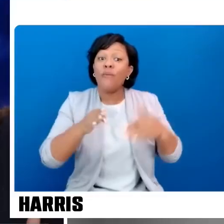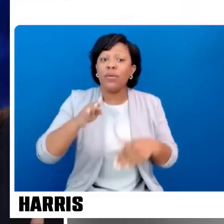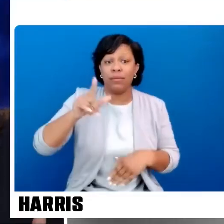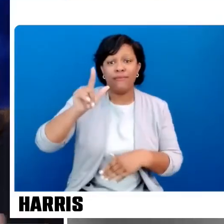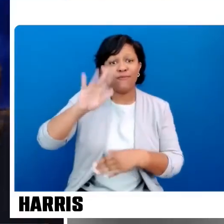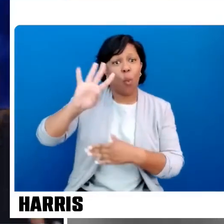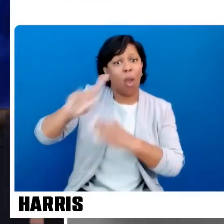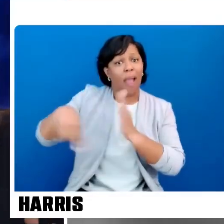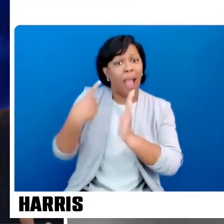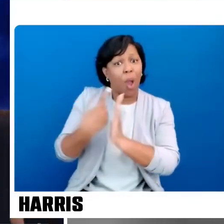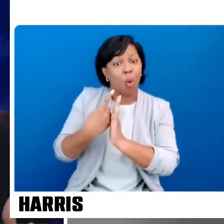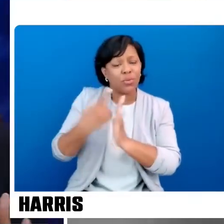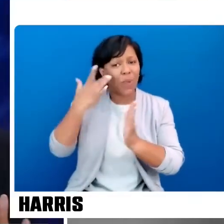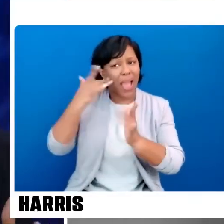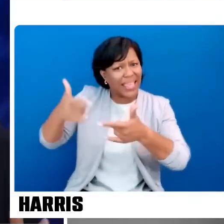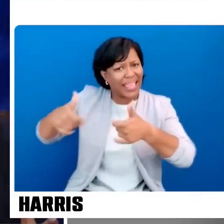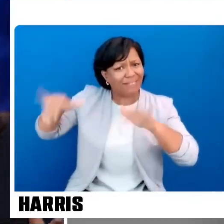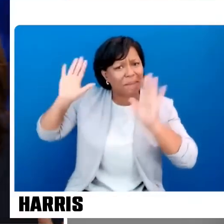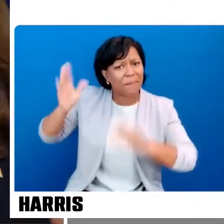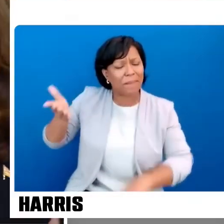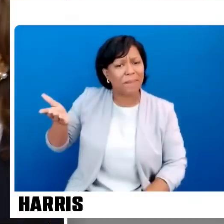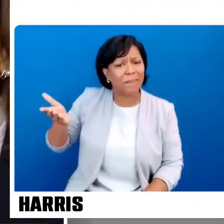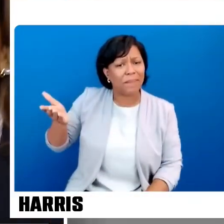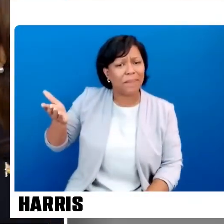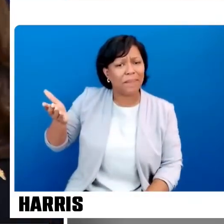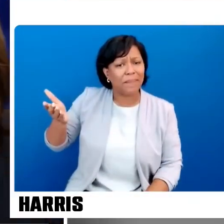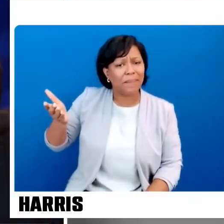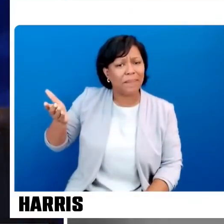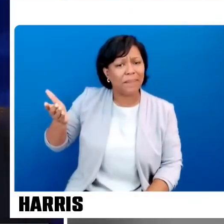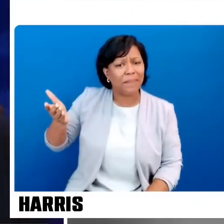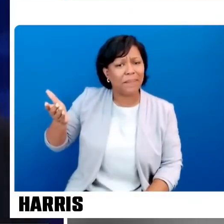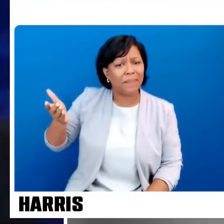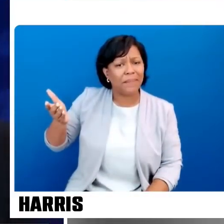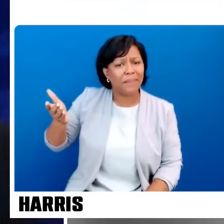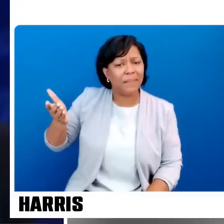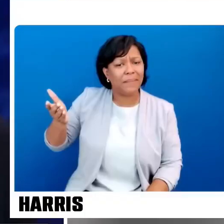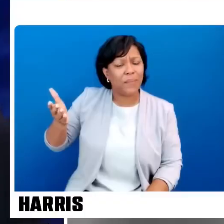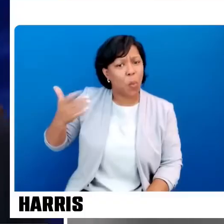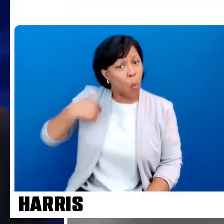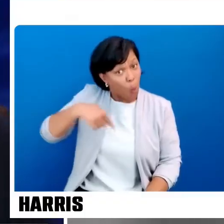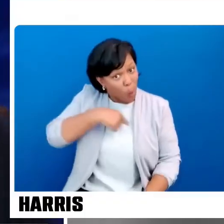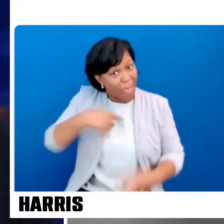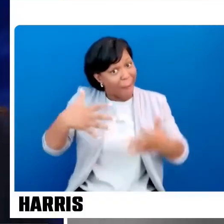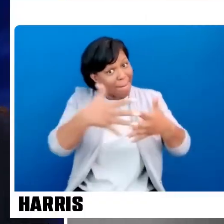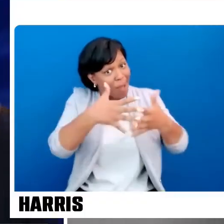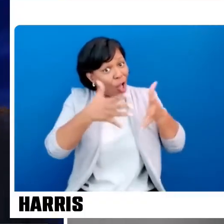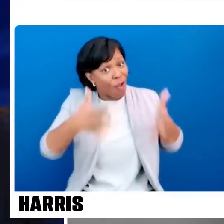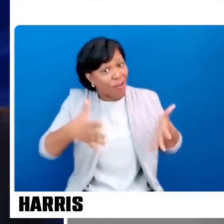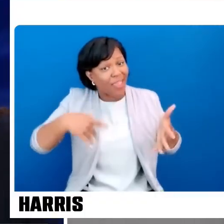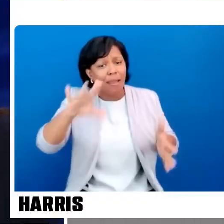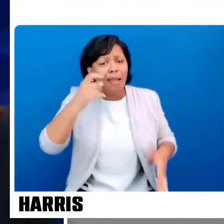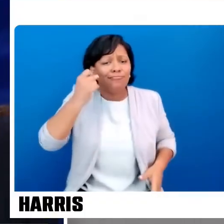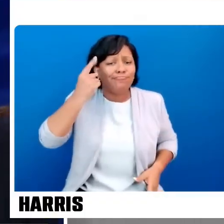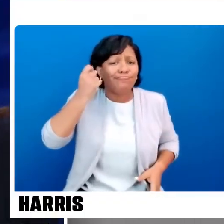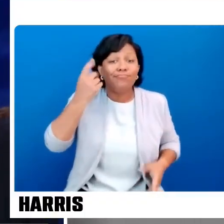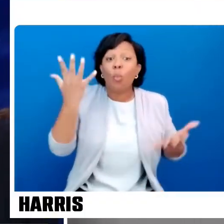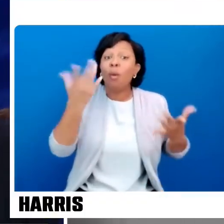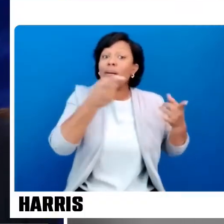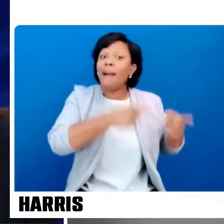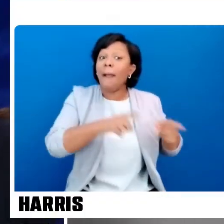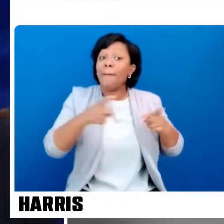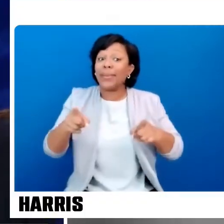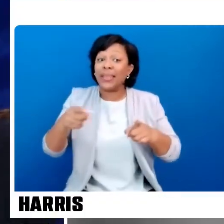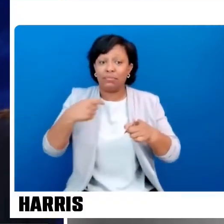are as Americans. Let's understand what happened here. I actually met with Zelensky a few days before